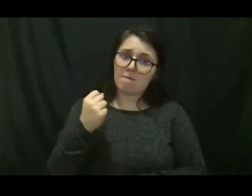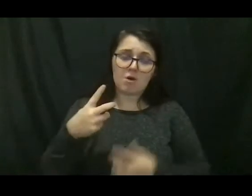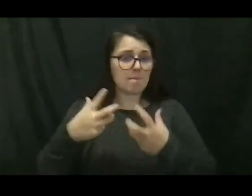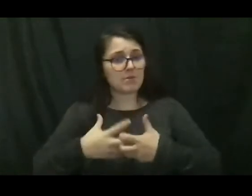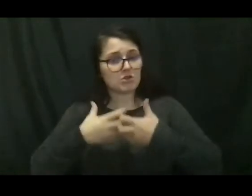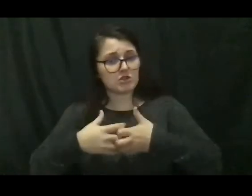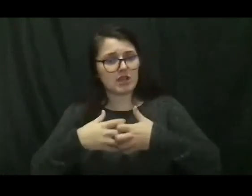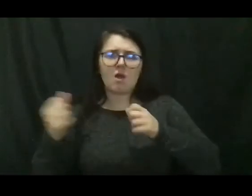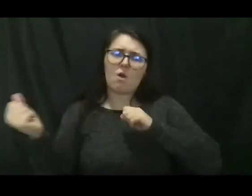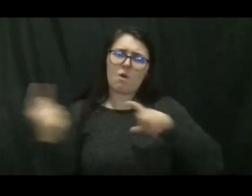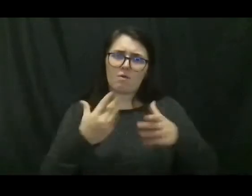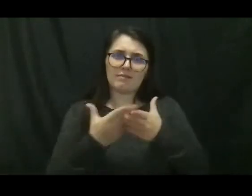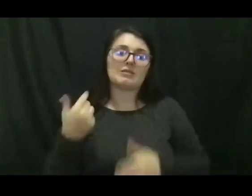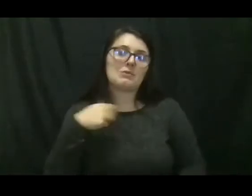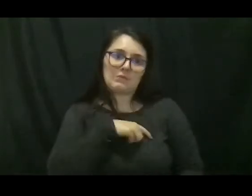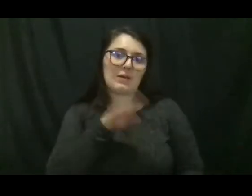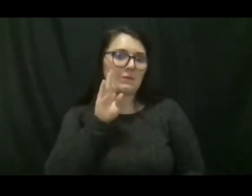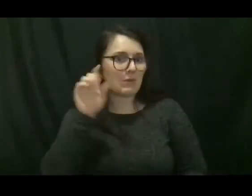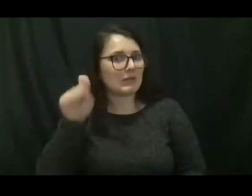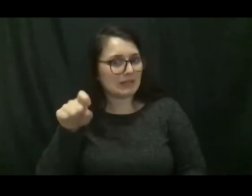we need